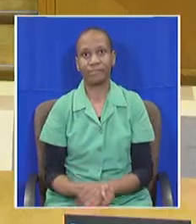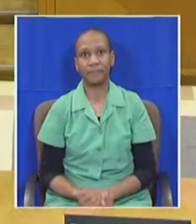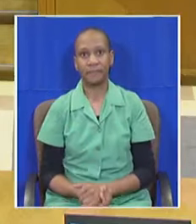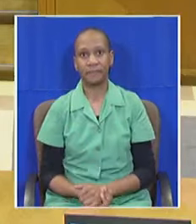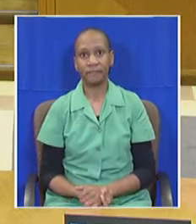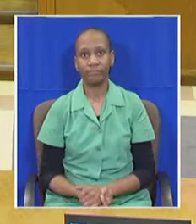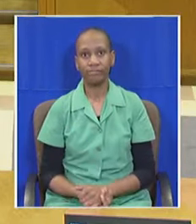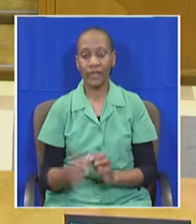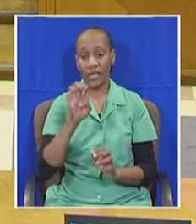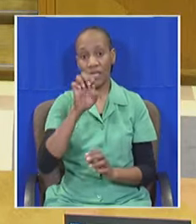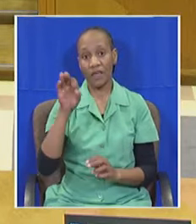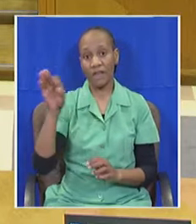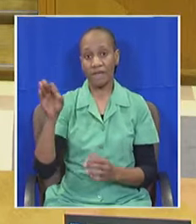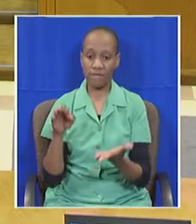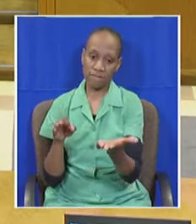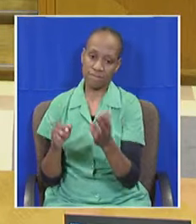EFF.